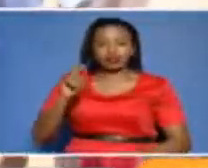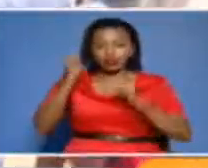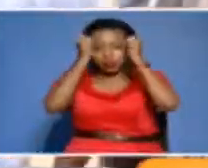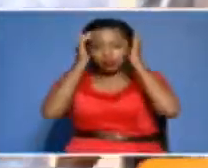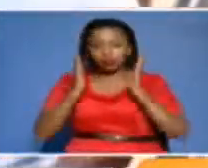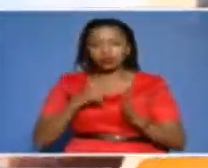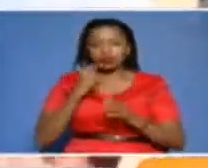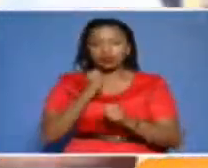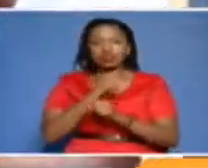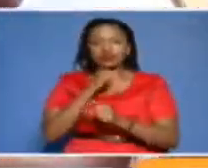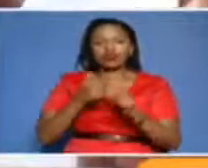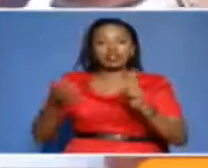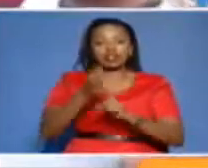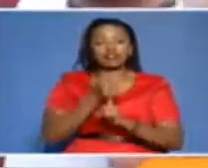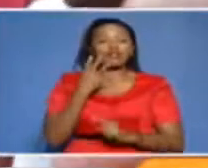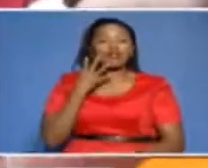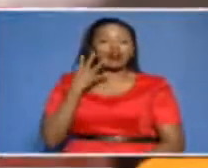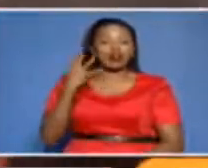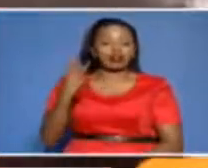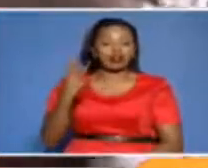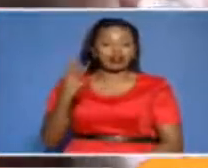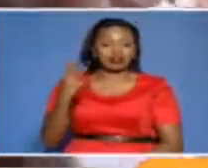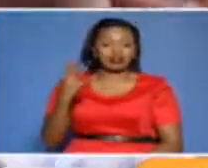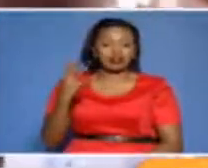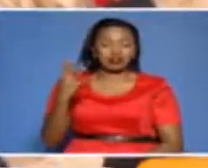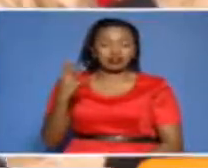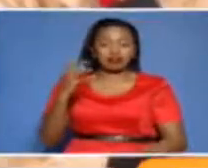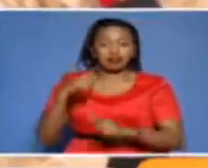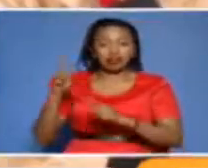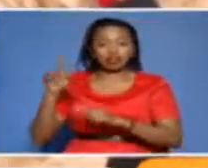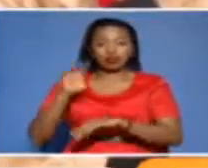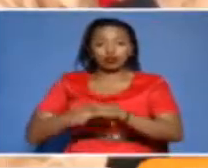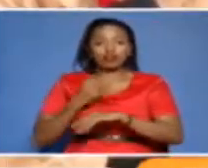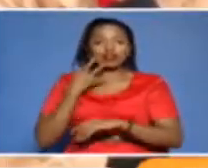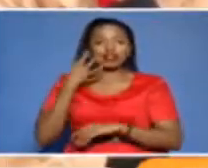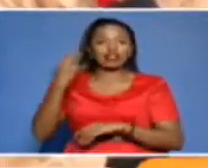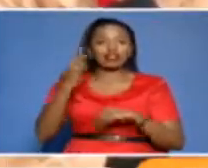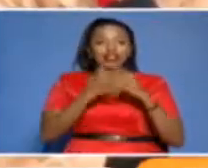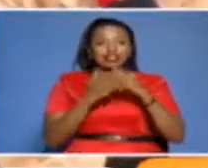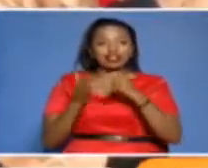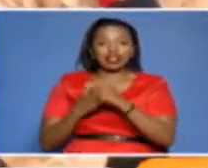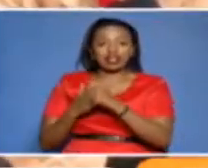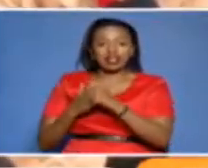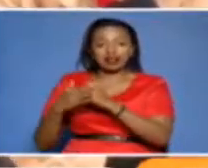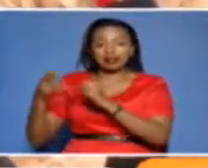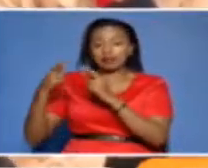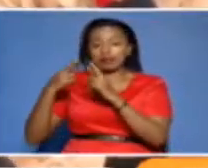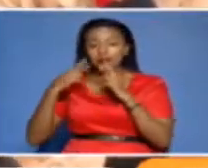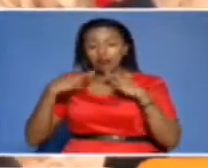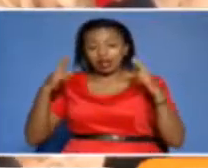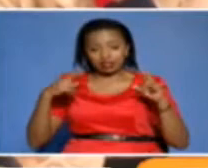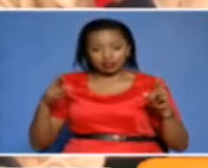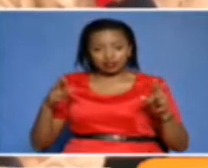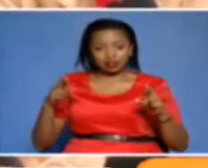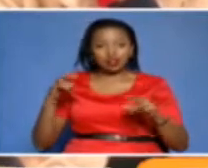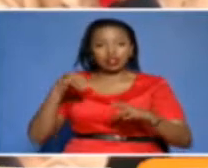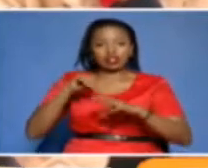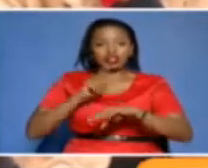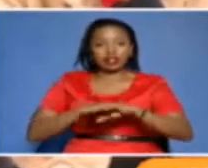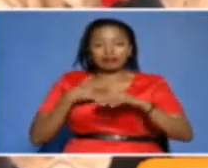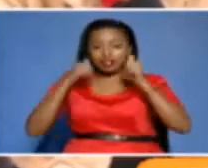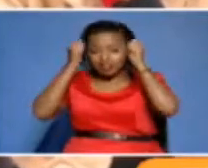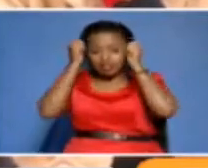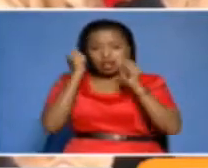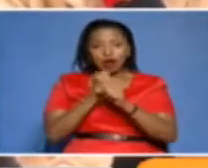The one candidate who did not hit the 400 marks scored 399 marks. In my studies, I was working very